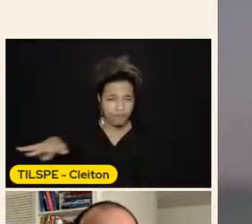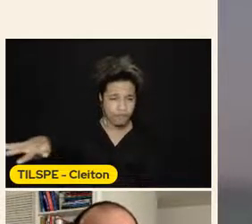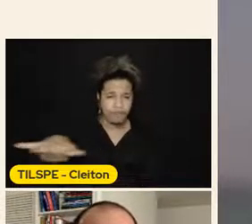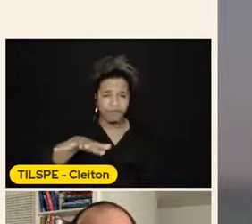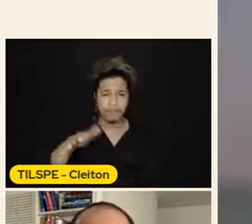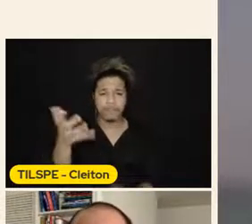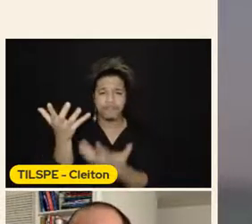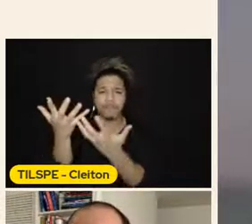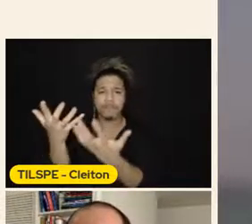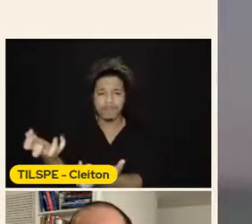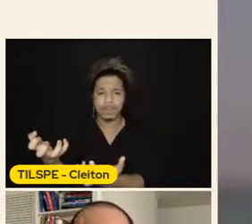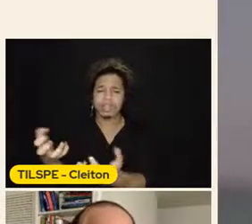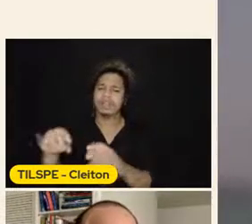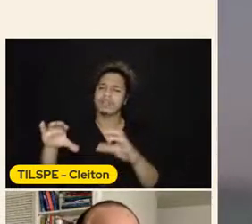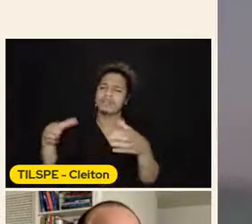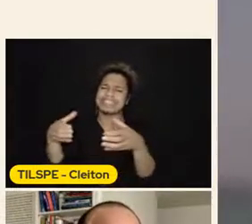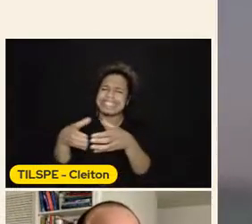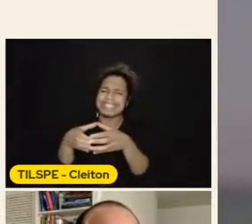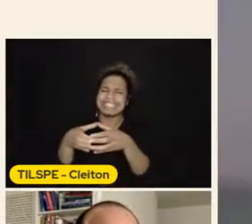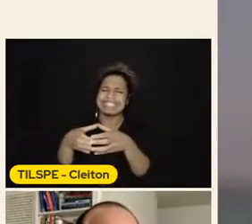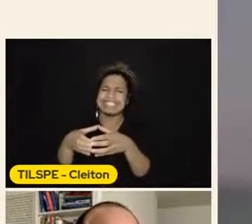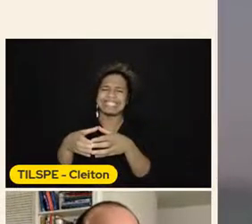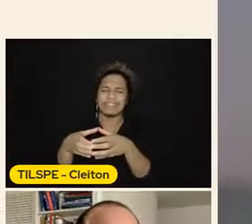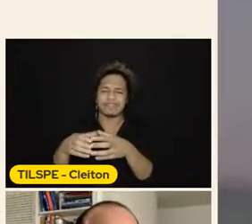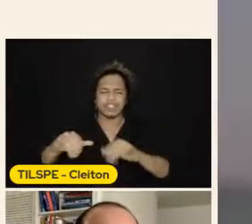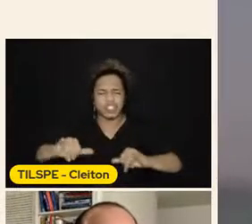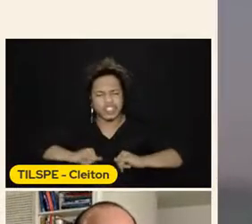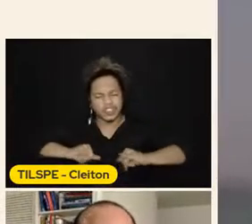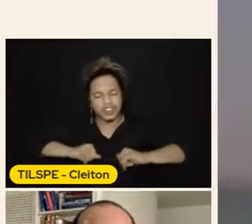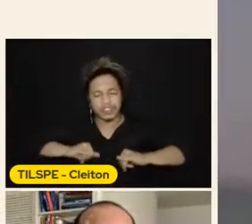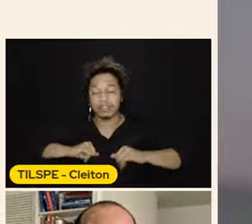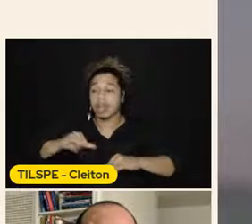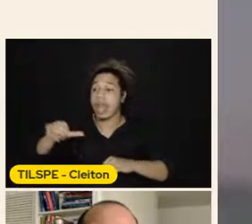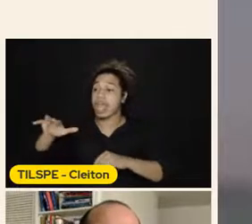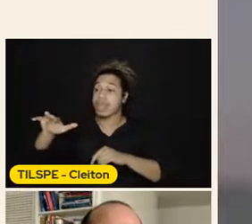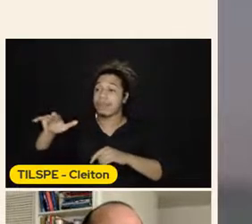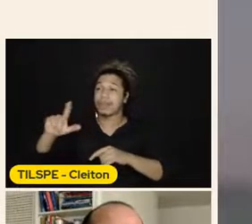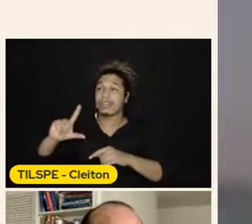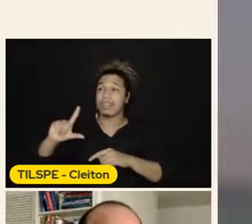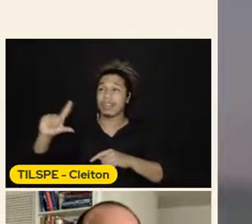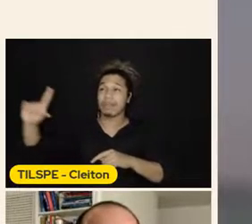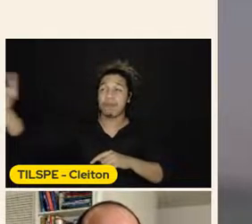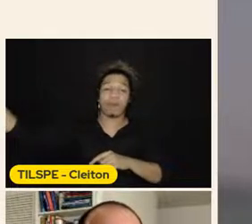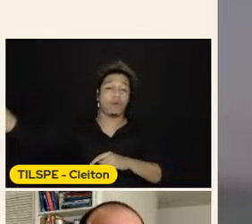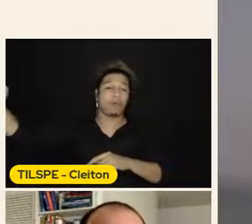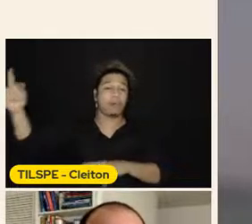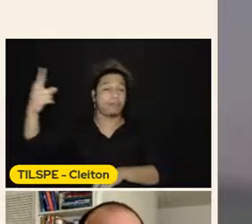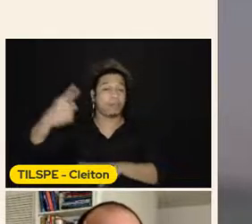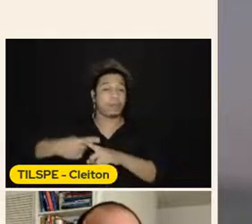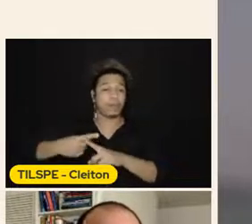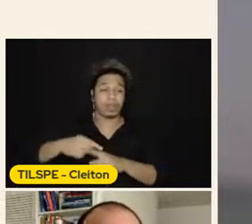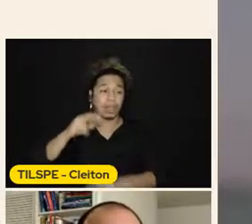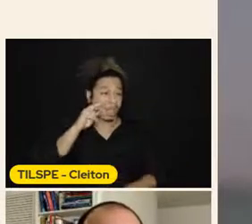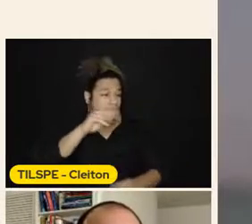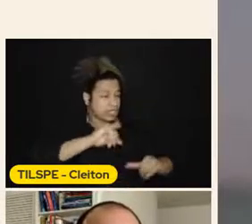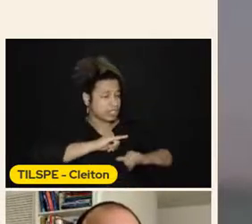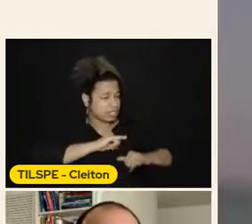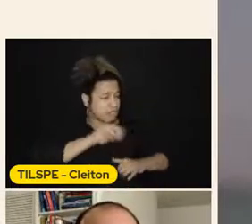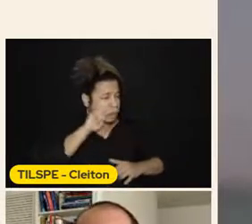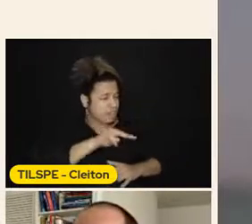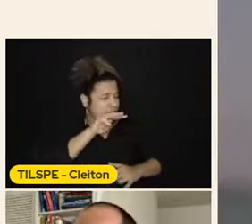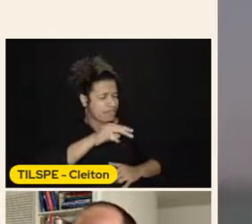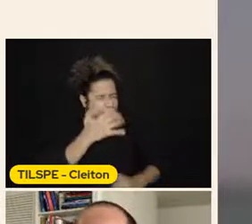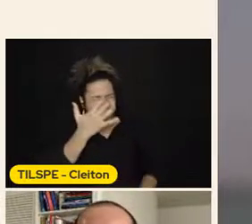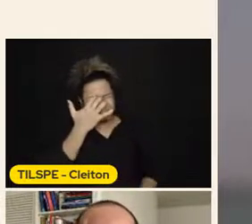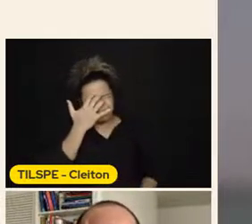was suffering, his sister had to leave their home because she couldn't bear all the suffering of being without